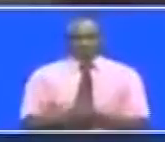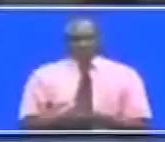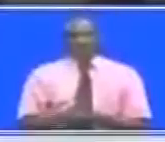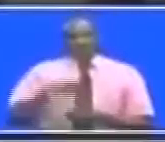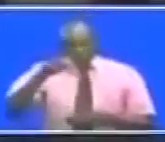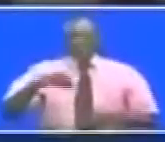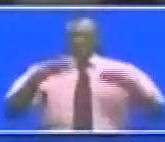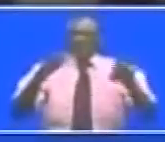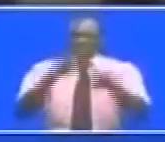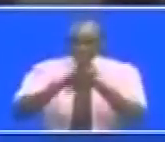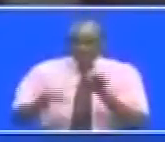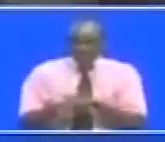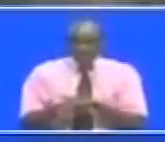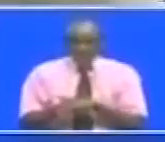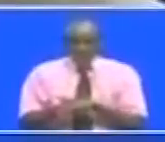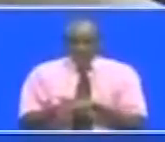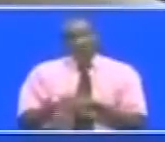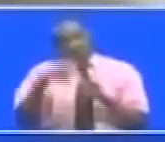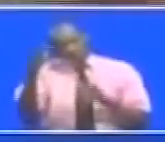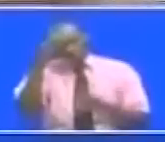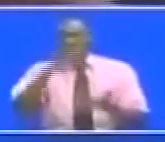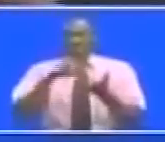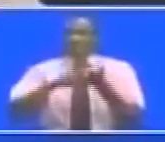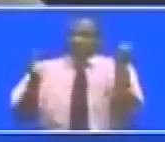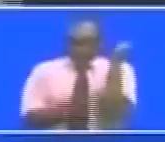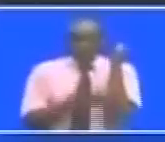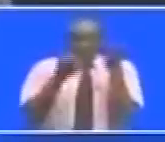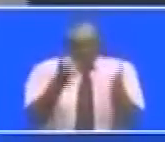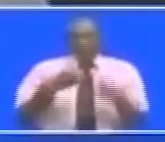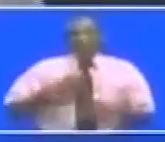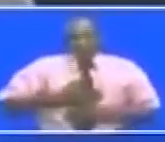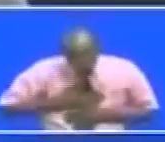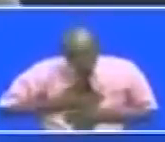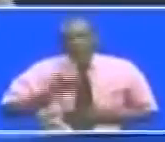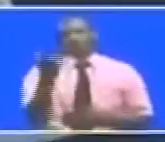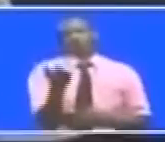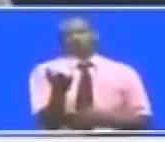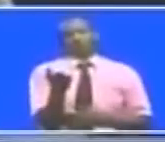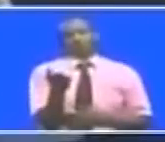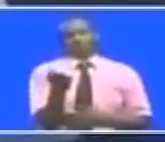your all, no matter the consequences, and that's why we were 101 of us posthumously.